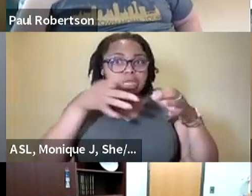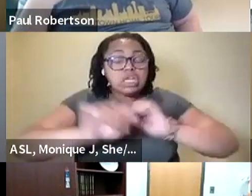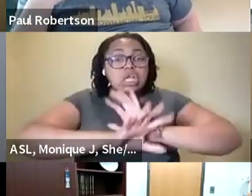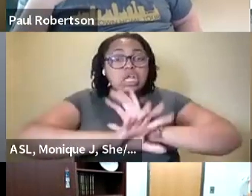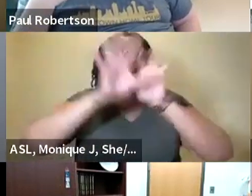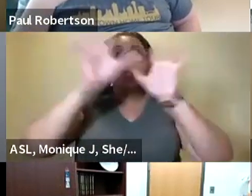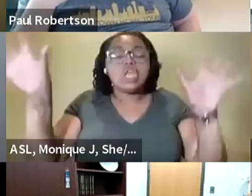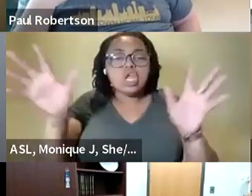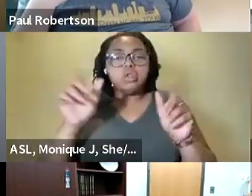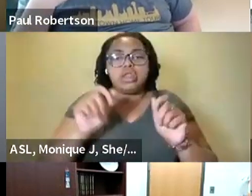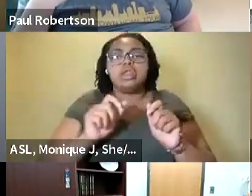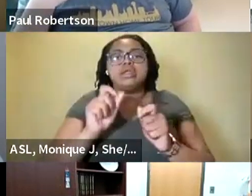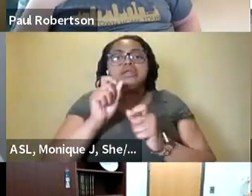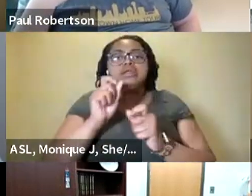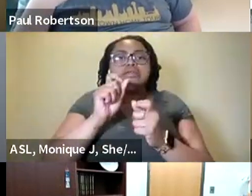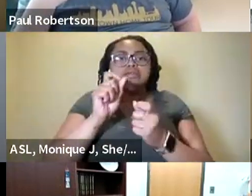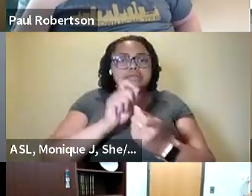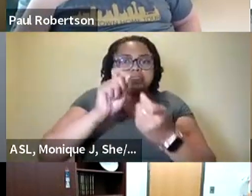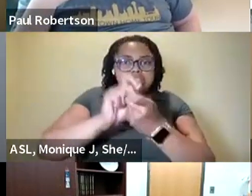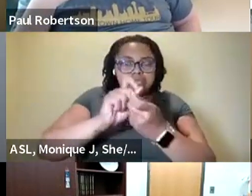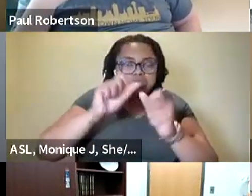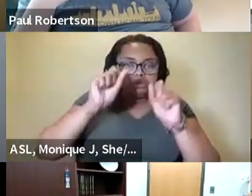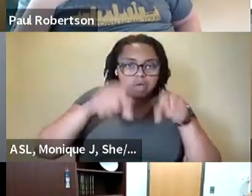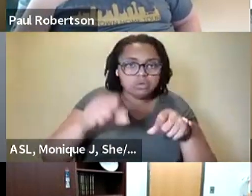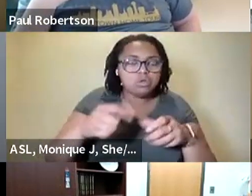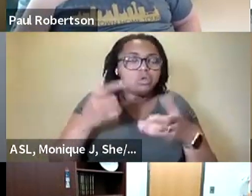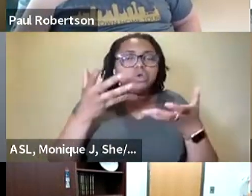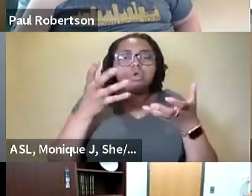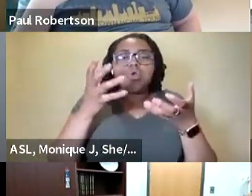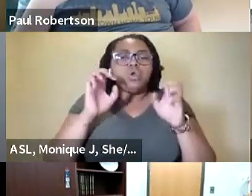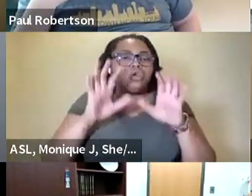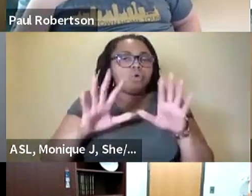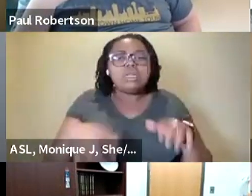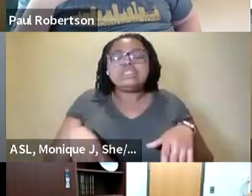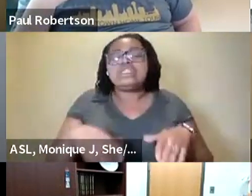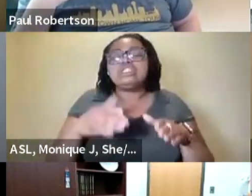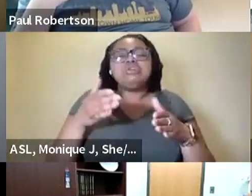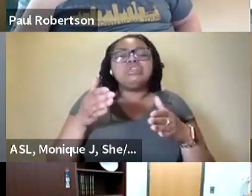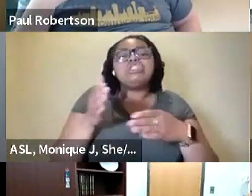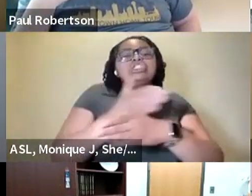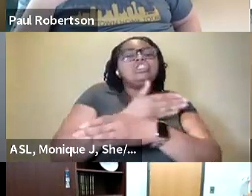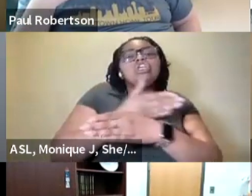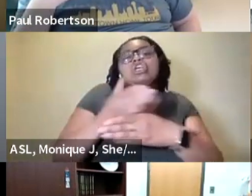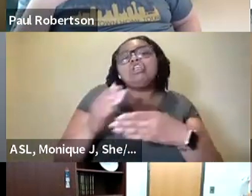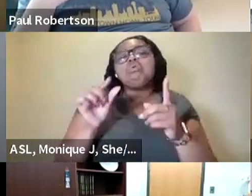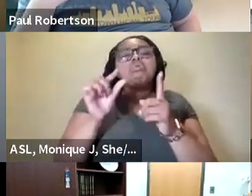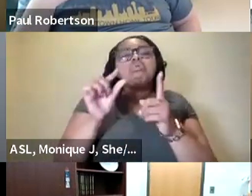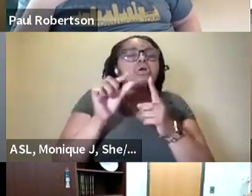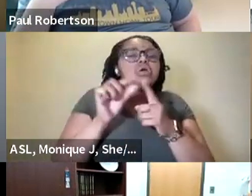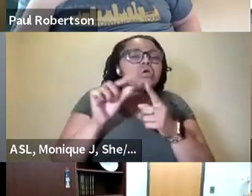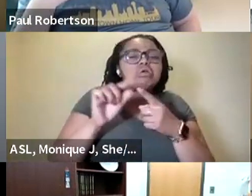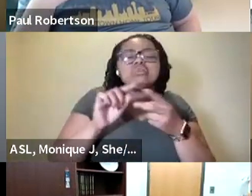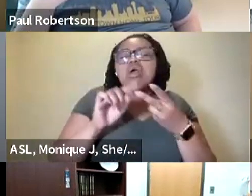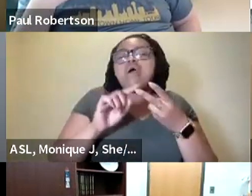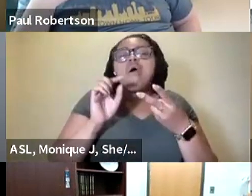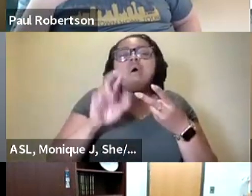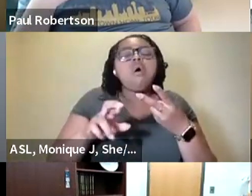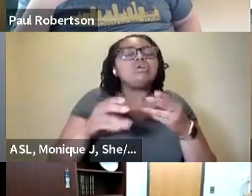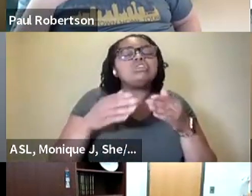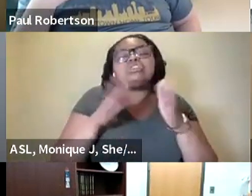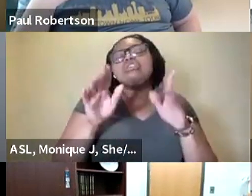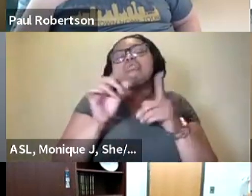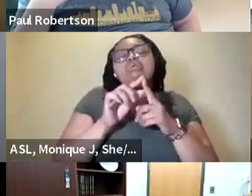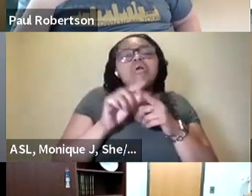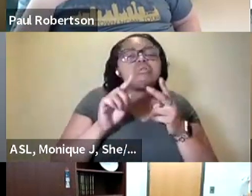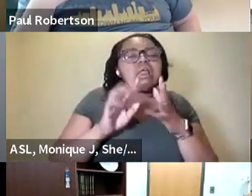want to rest with vagueness, with indeterminacy, with problems with the model, but, you know,